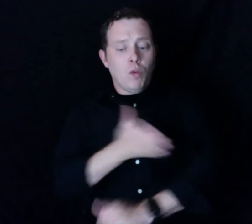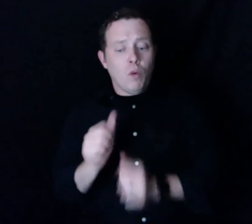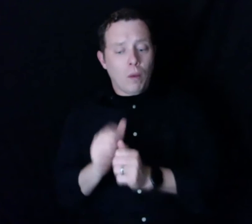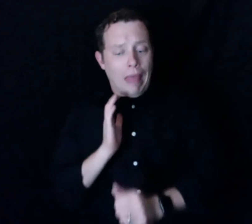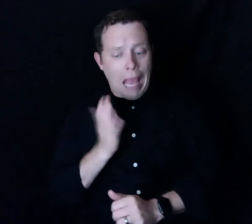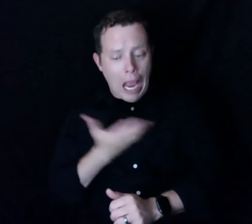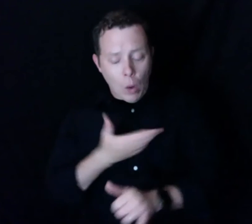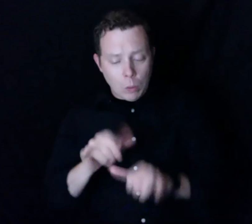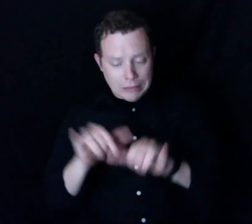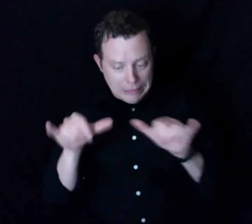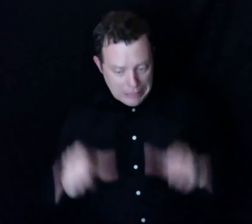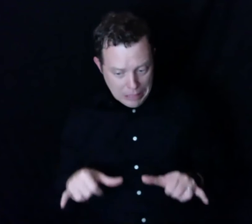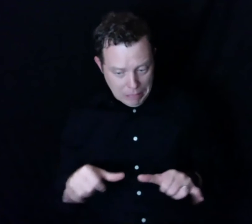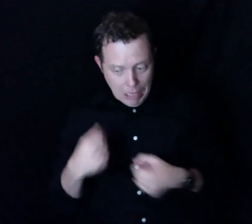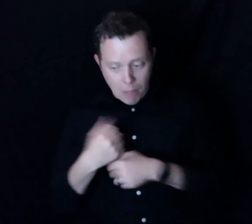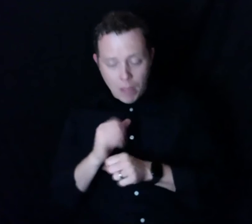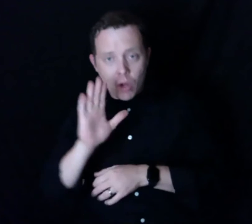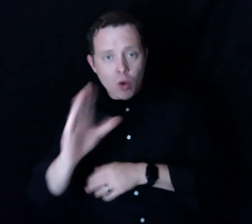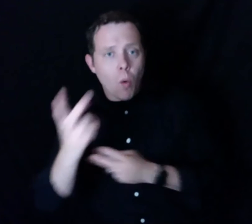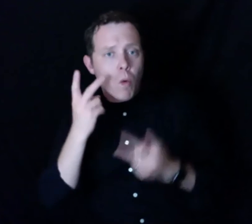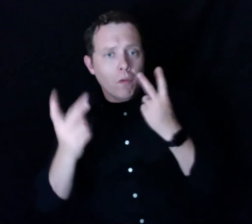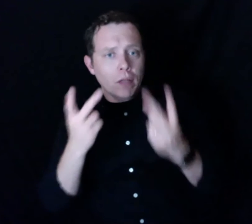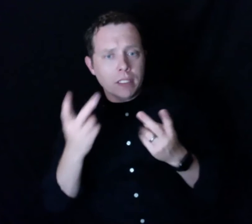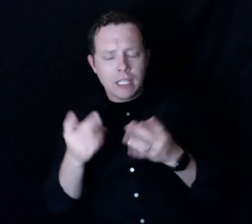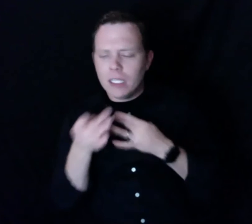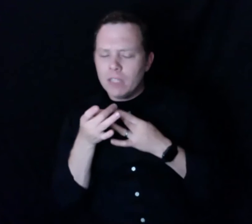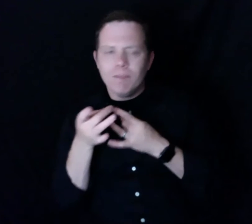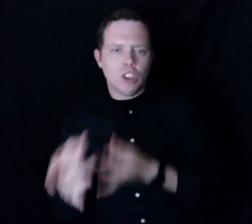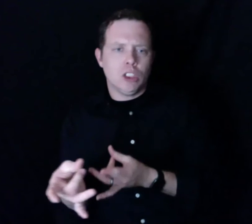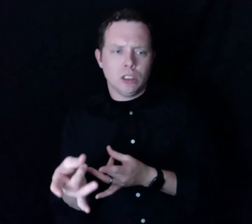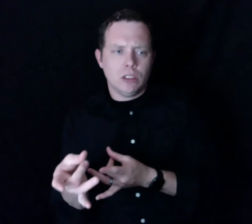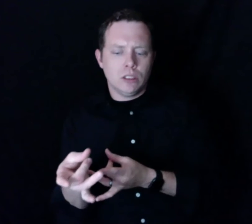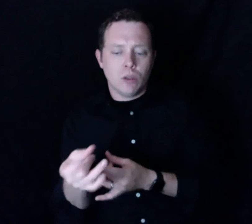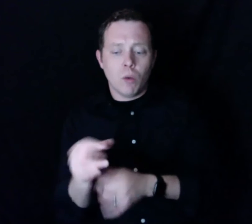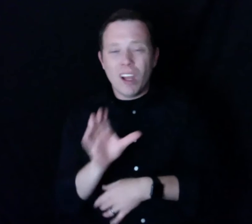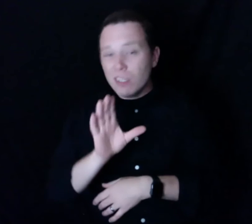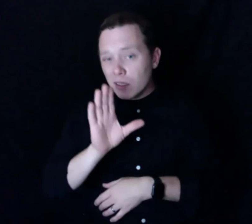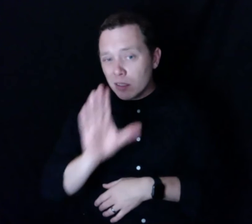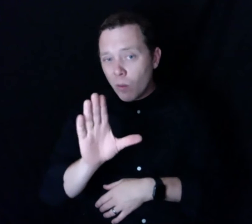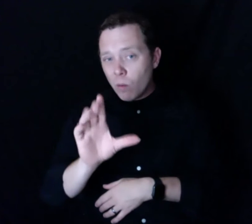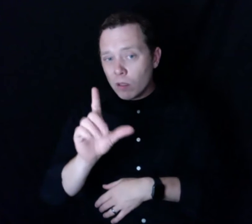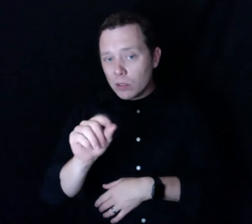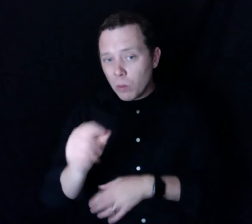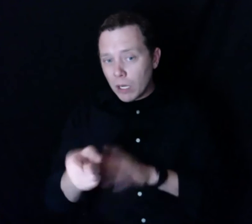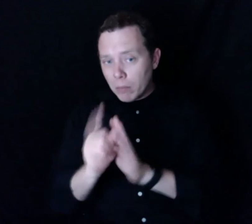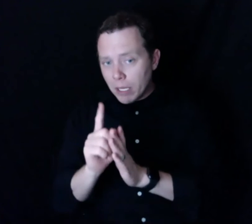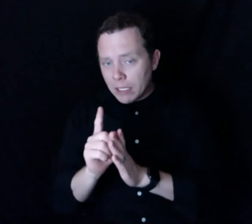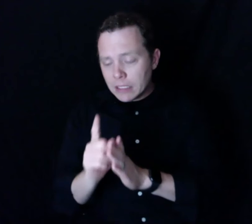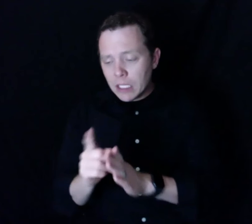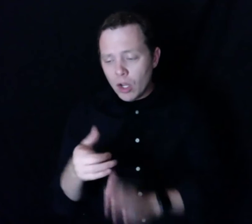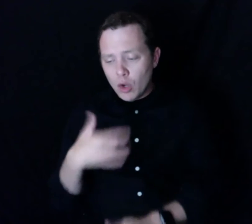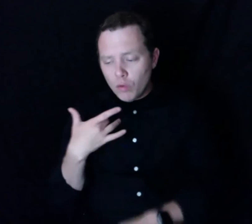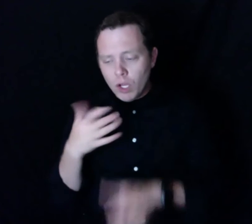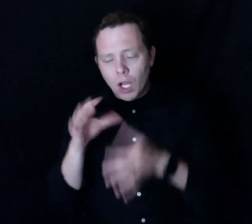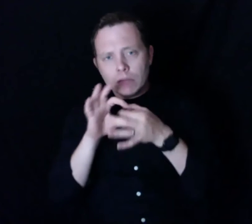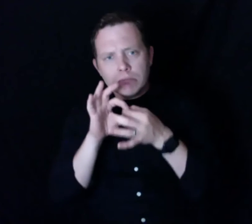make your visit really efficient, right? So that that 20 minutes feels really connected, you